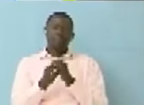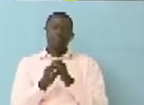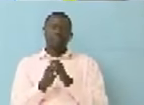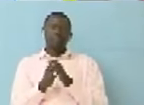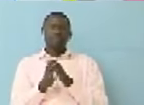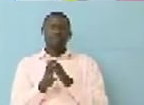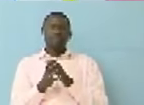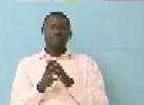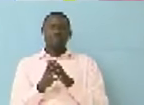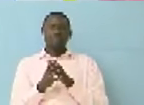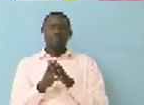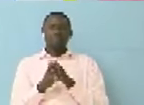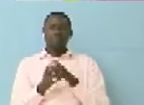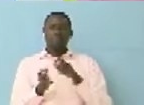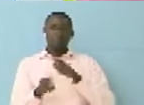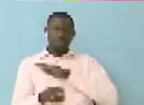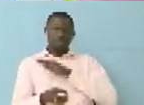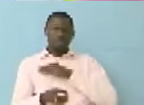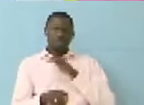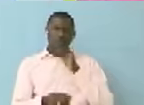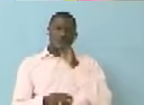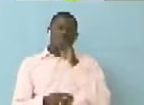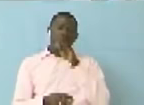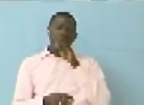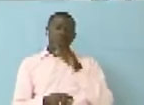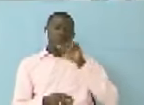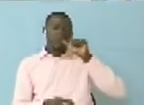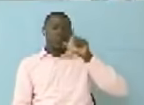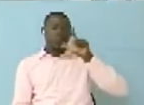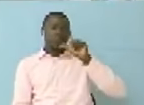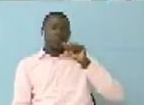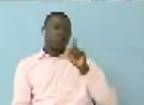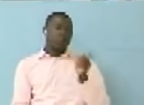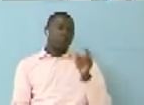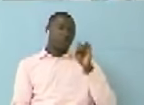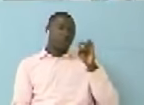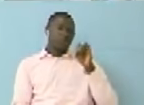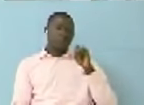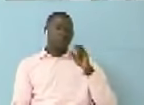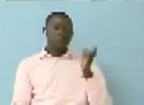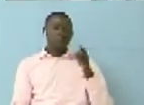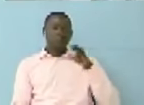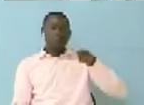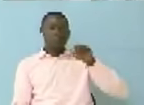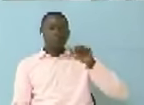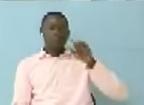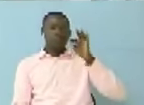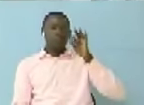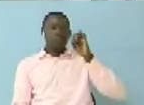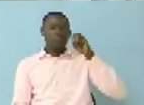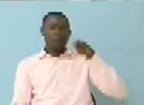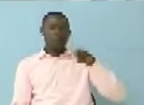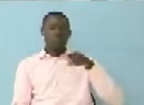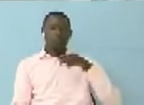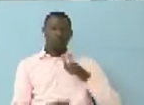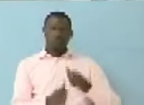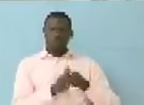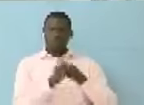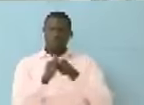And I also called Alaji Martin. And Alaji Martin escort Parin back to the place to mile two.